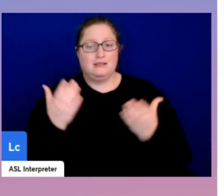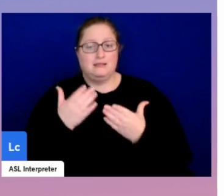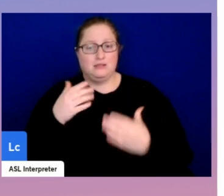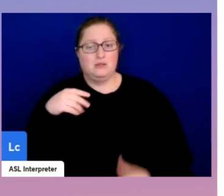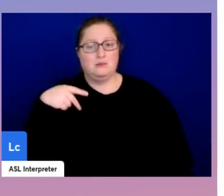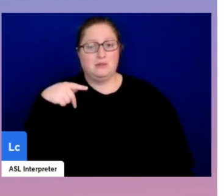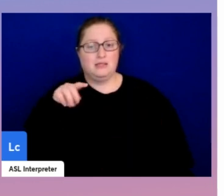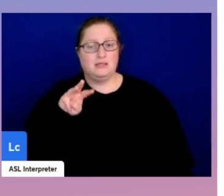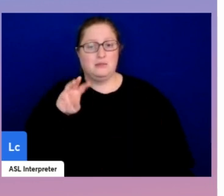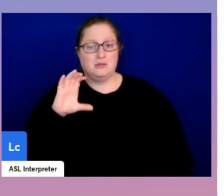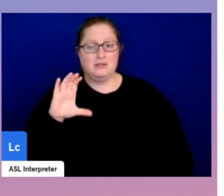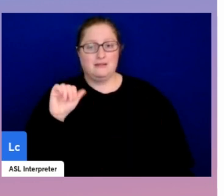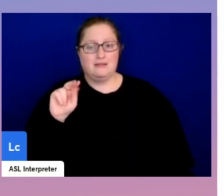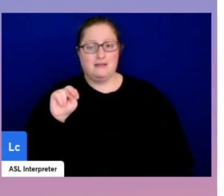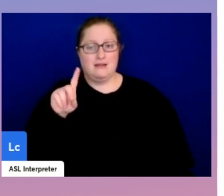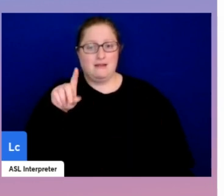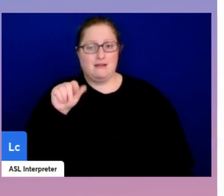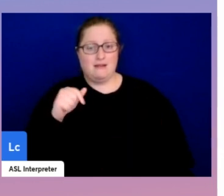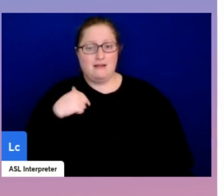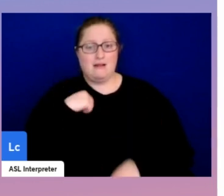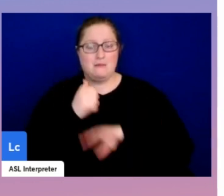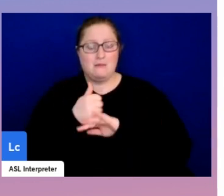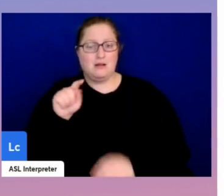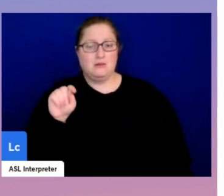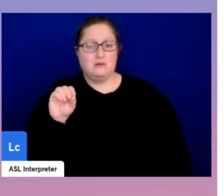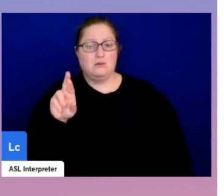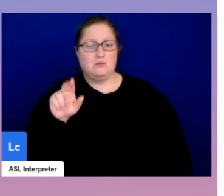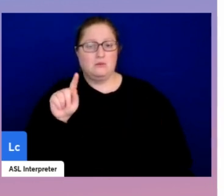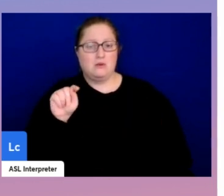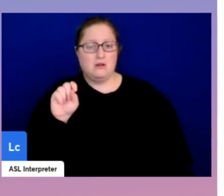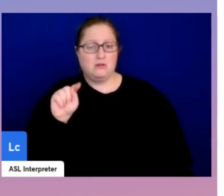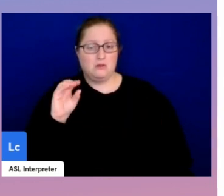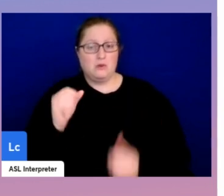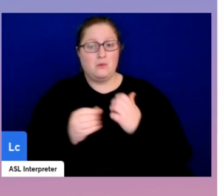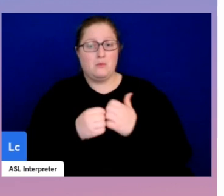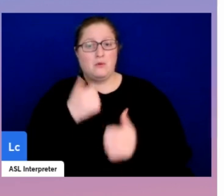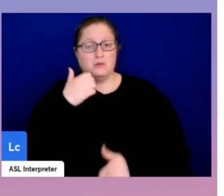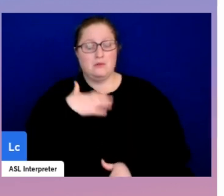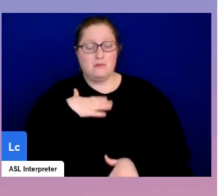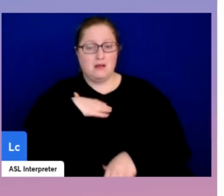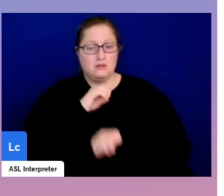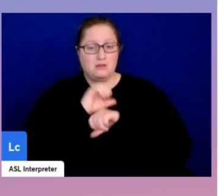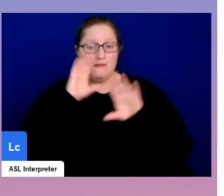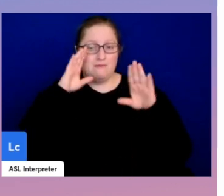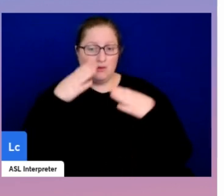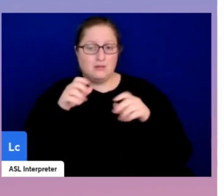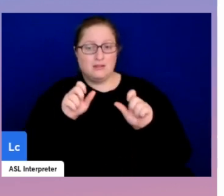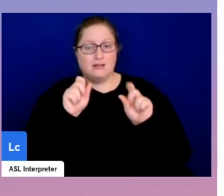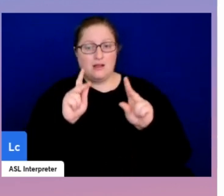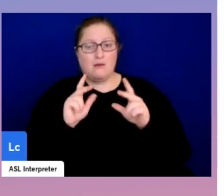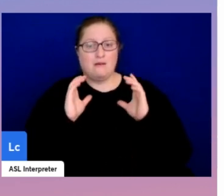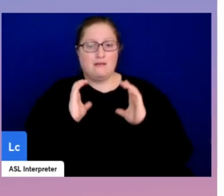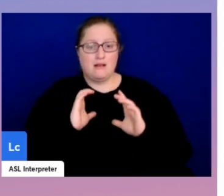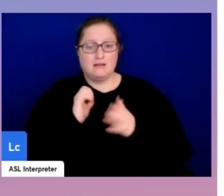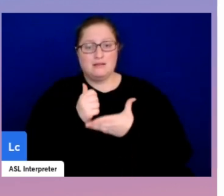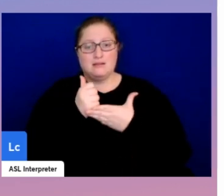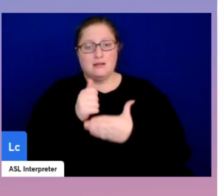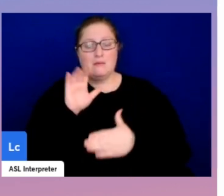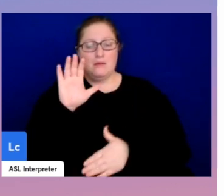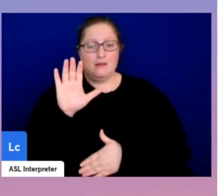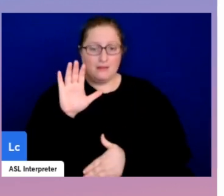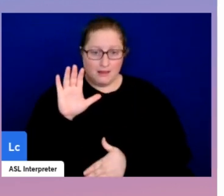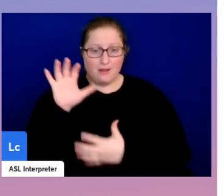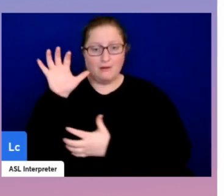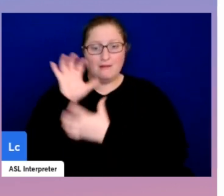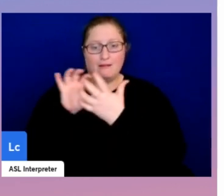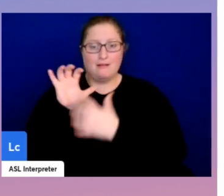at PwC Canada, and I'm based out of Toronto. And most of my job is really focused on enabling clients and helping them on their cloud journey.